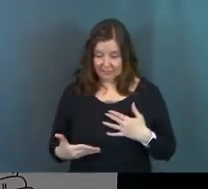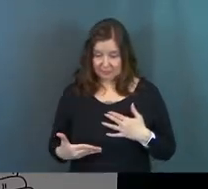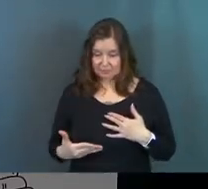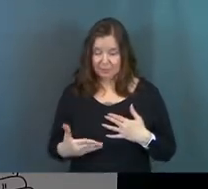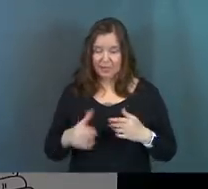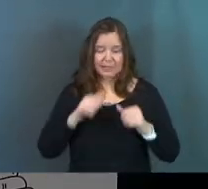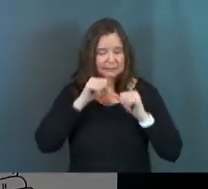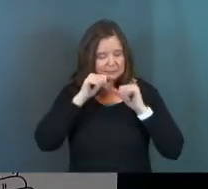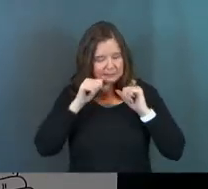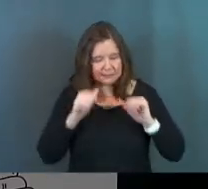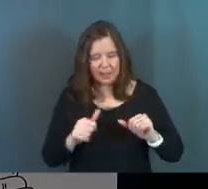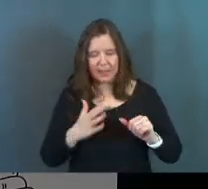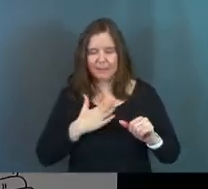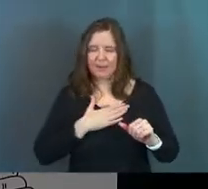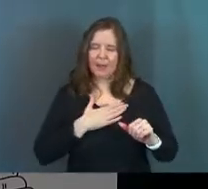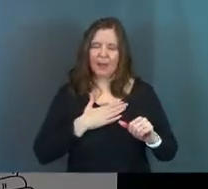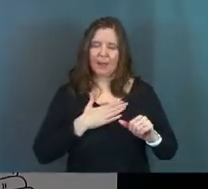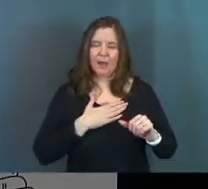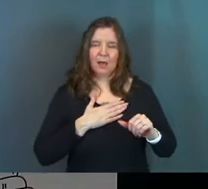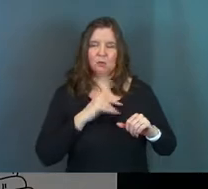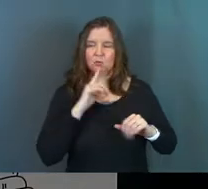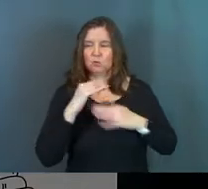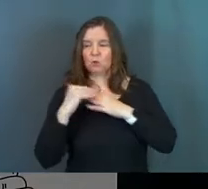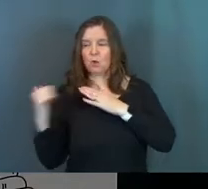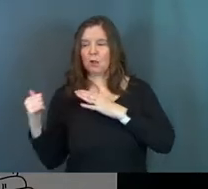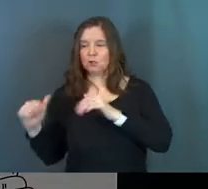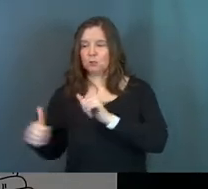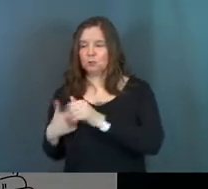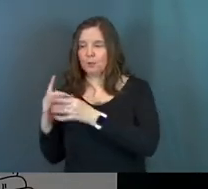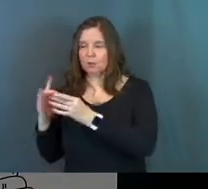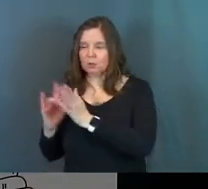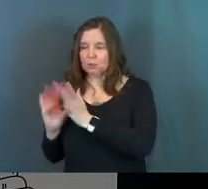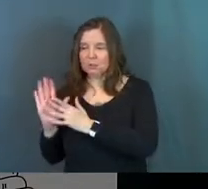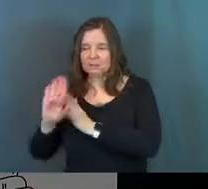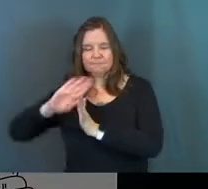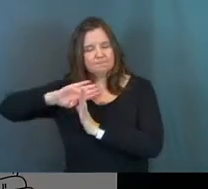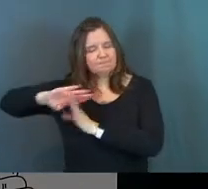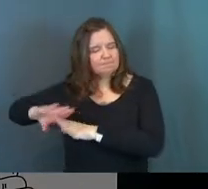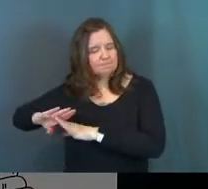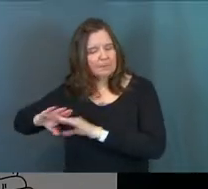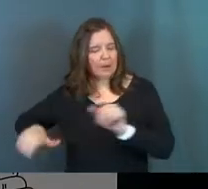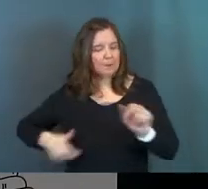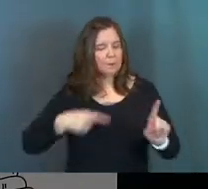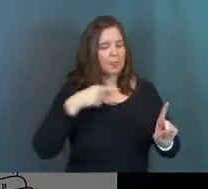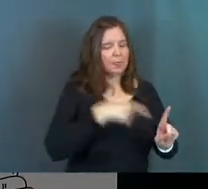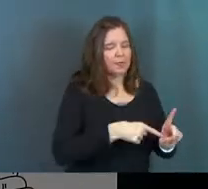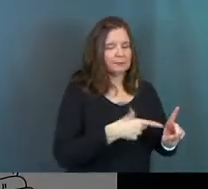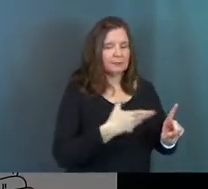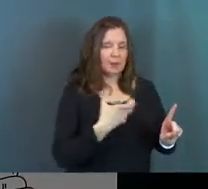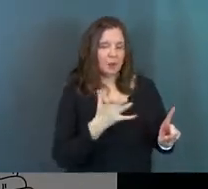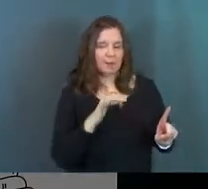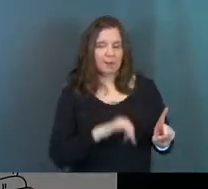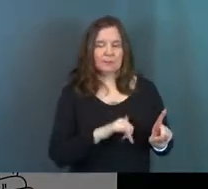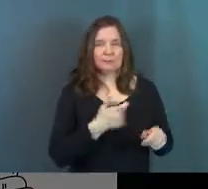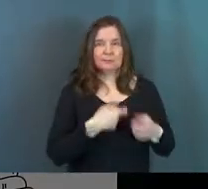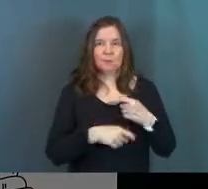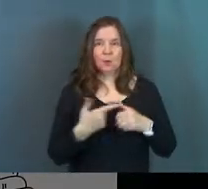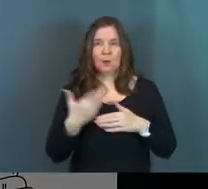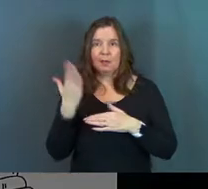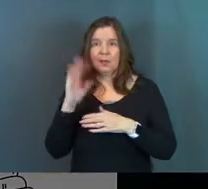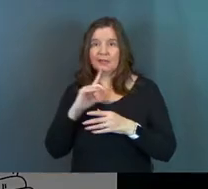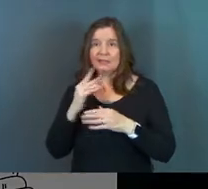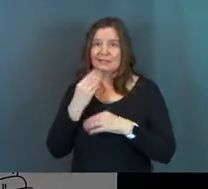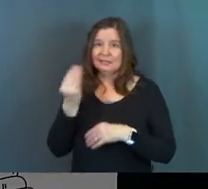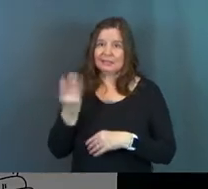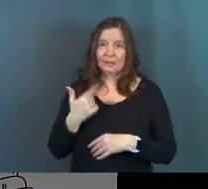and deny my true calling to pursue my relationship with Jesus in this moment. I'm going to choose this other thing over what God is